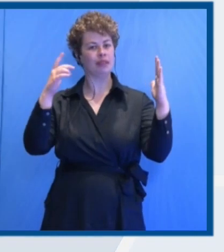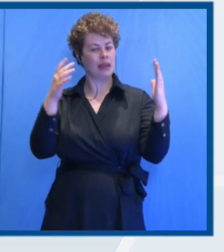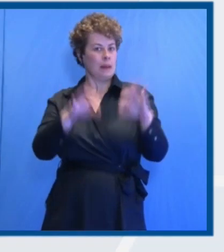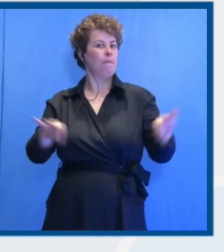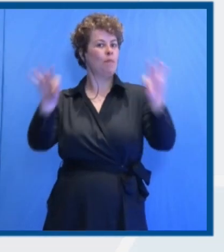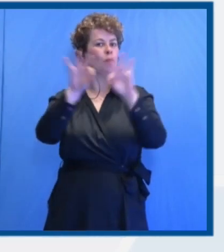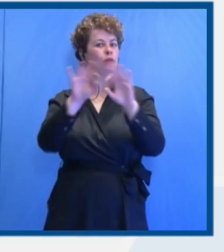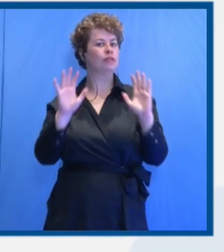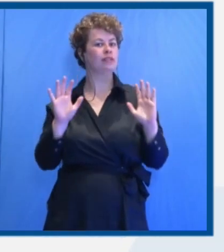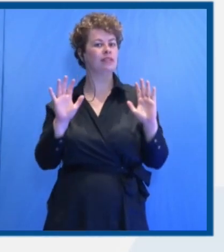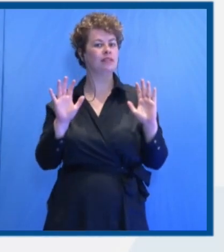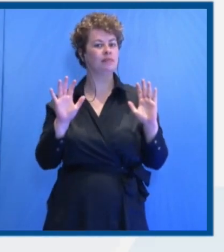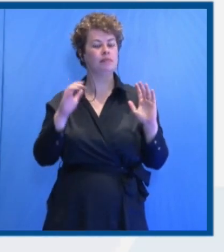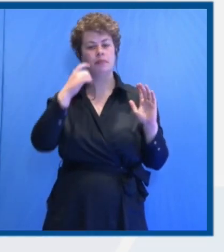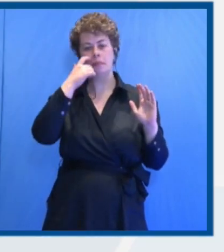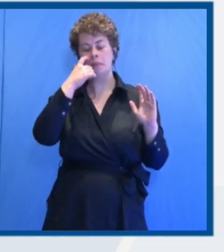handling the issues of